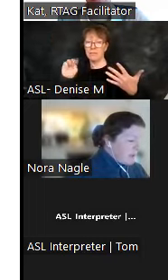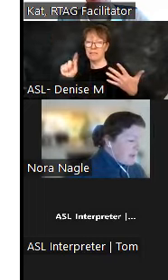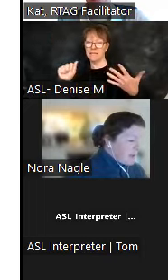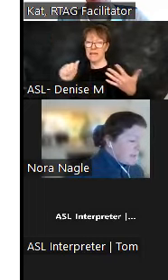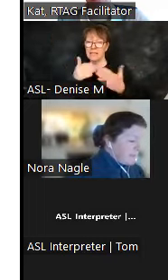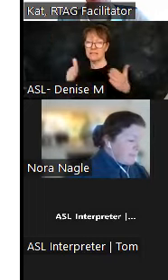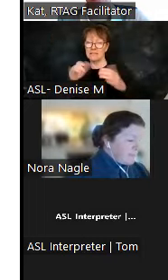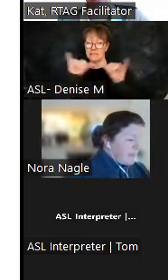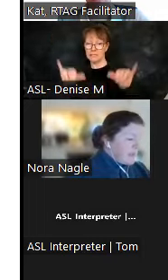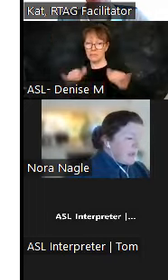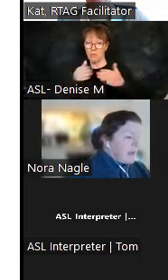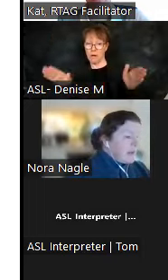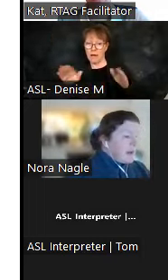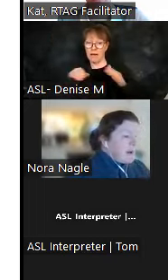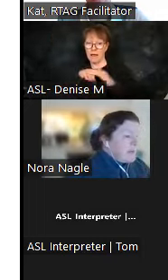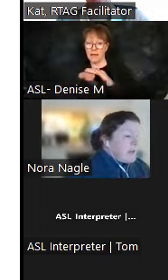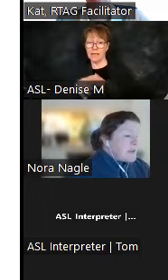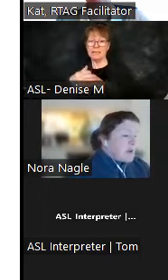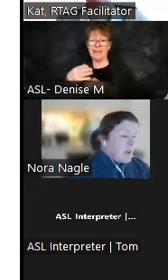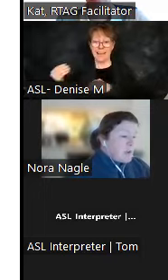the ride.